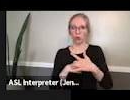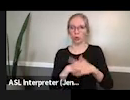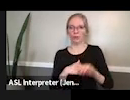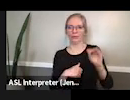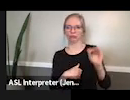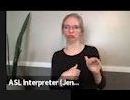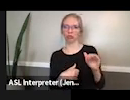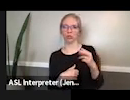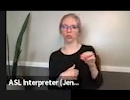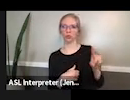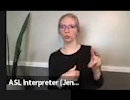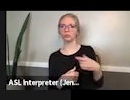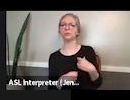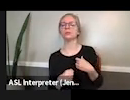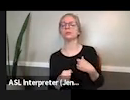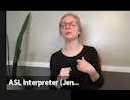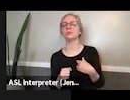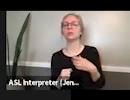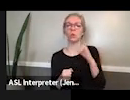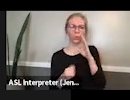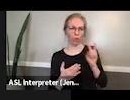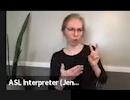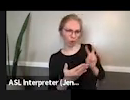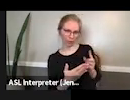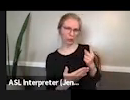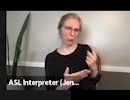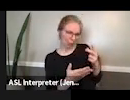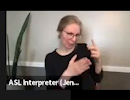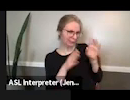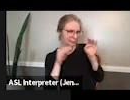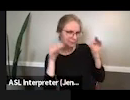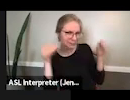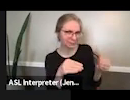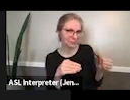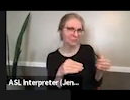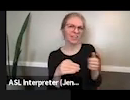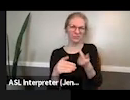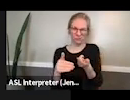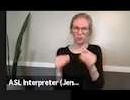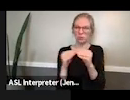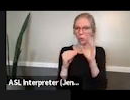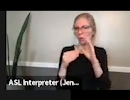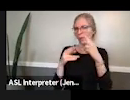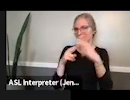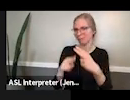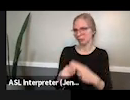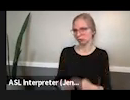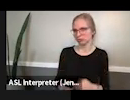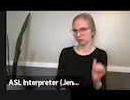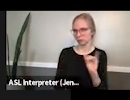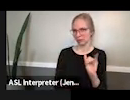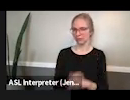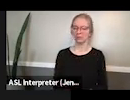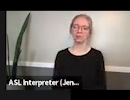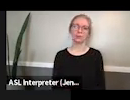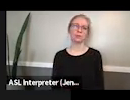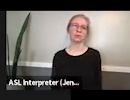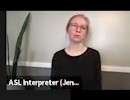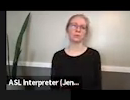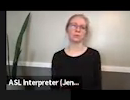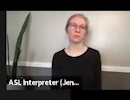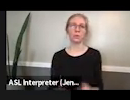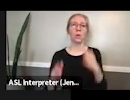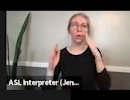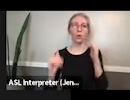look hard at one, and then I'll make mention of some others for you. So hopefully 2:30, you'll think we did